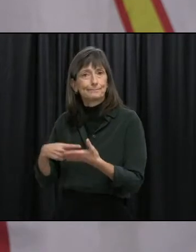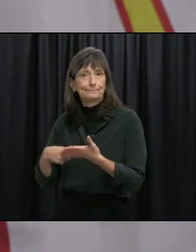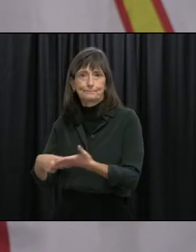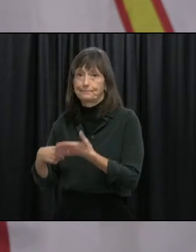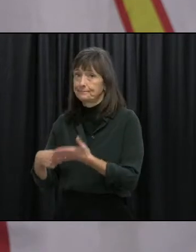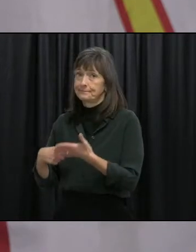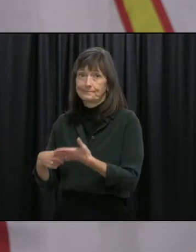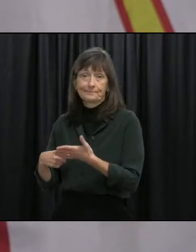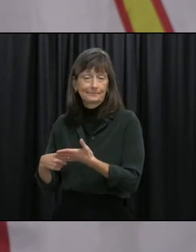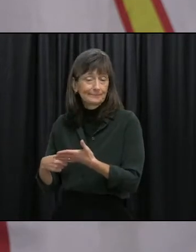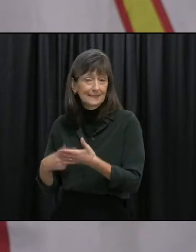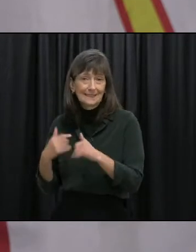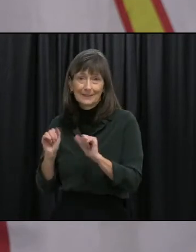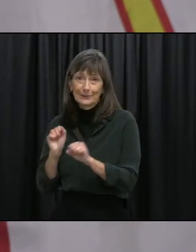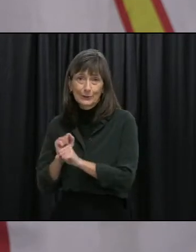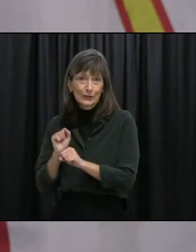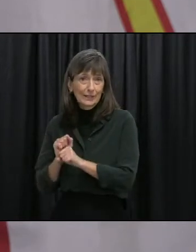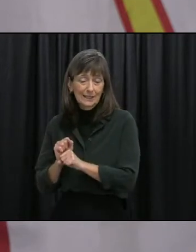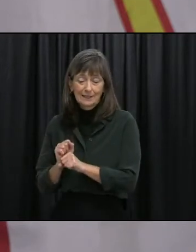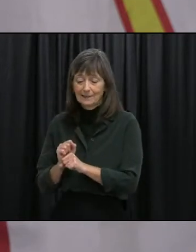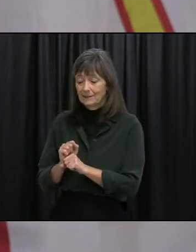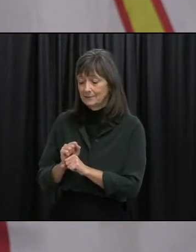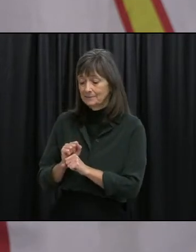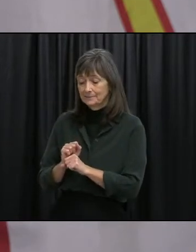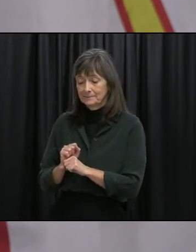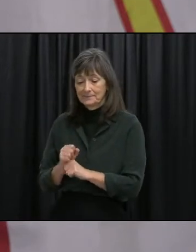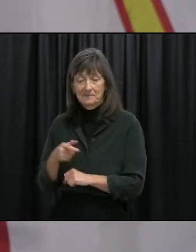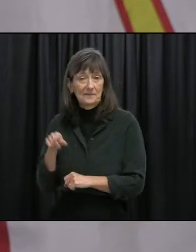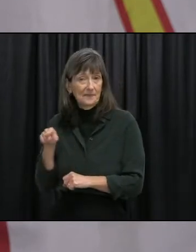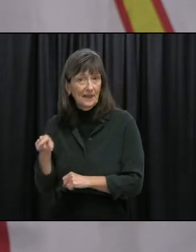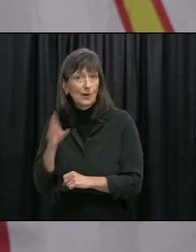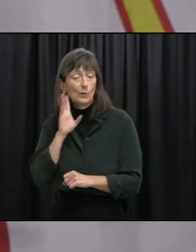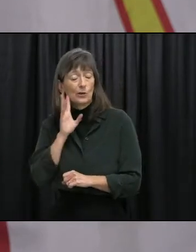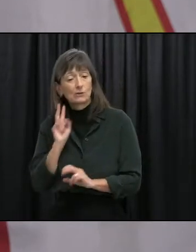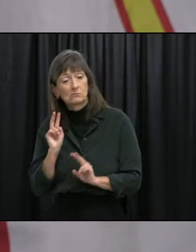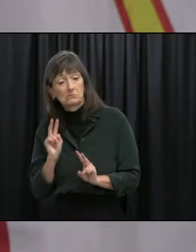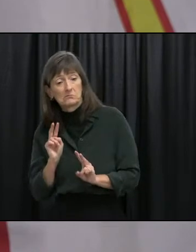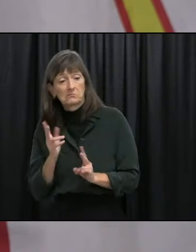working diligently. I'm sure they'll look at this and